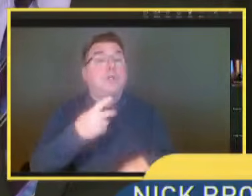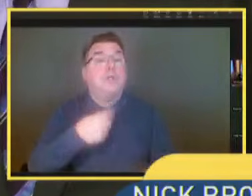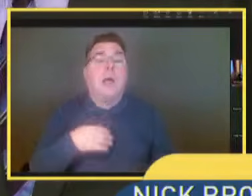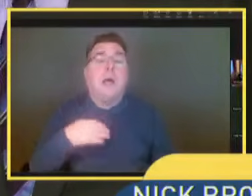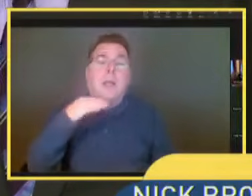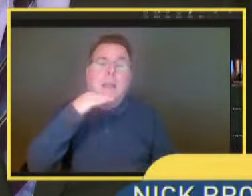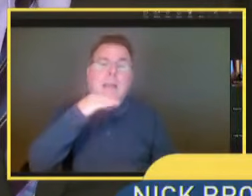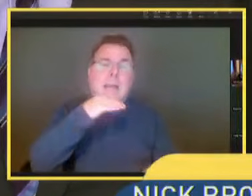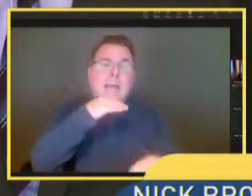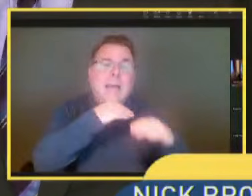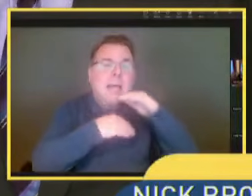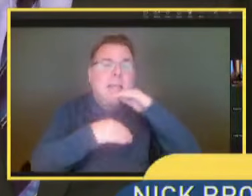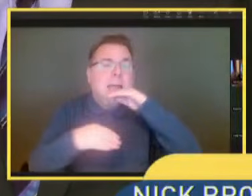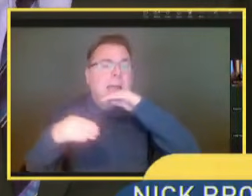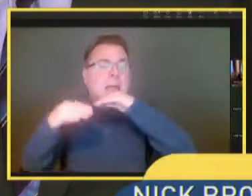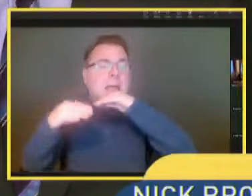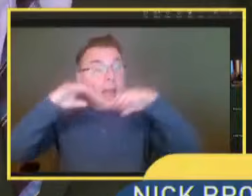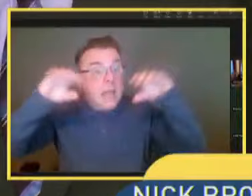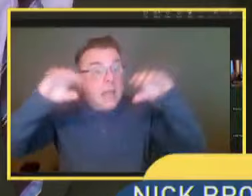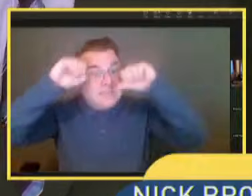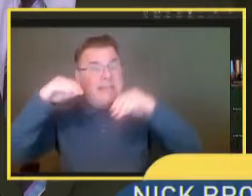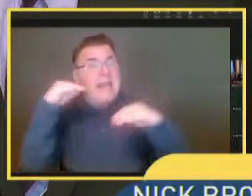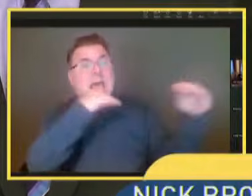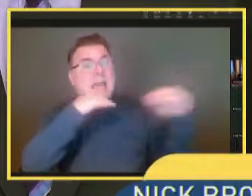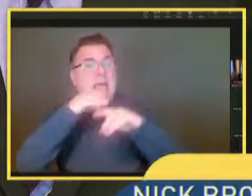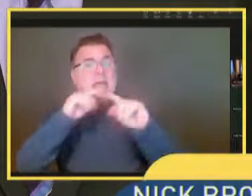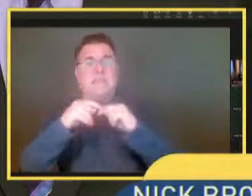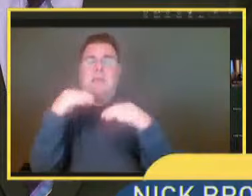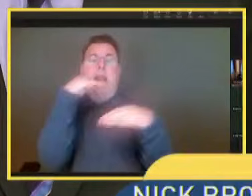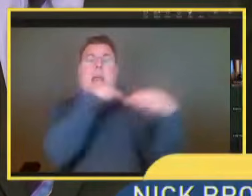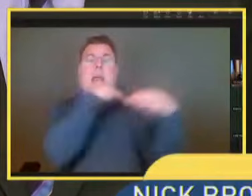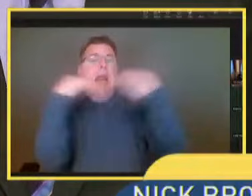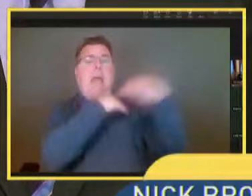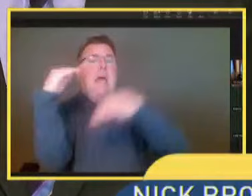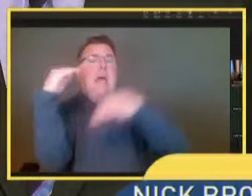coming from the president and his team, and the contempt for the